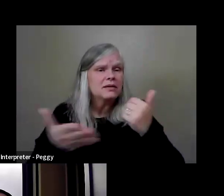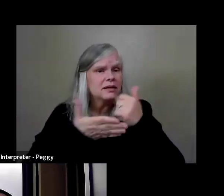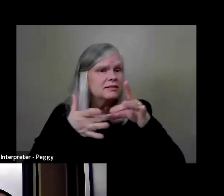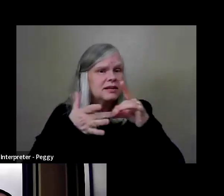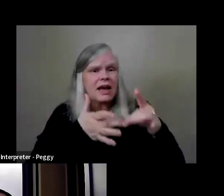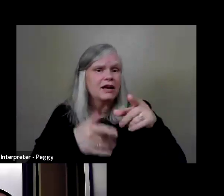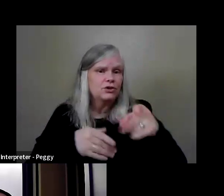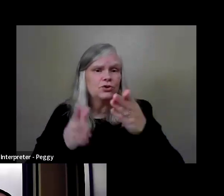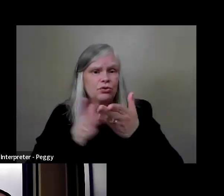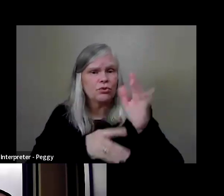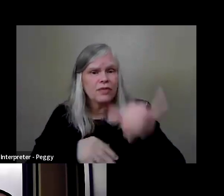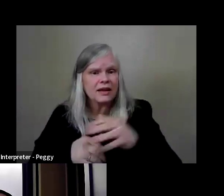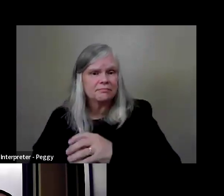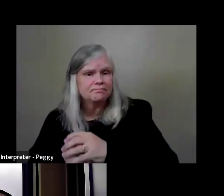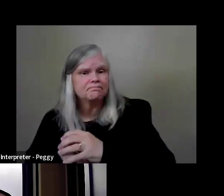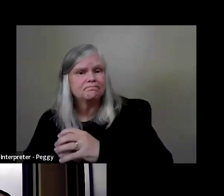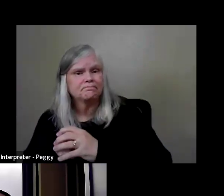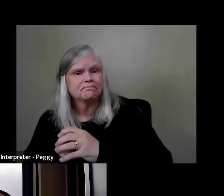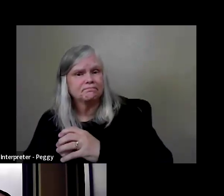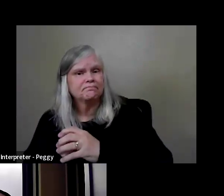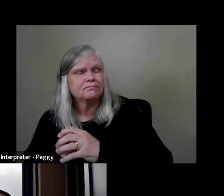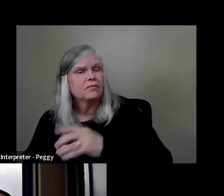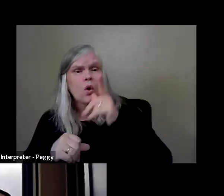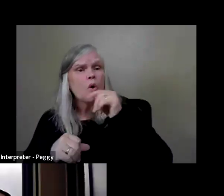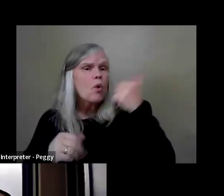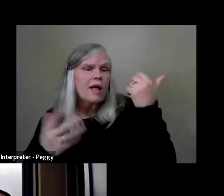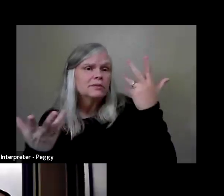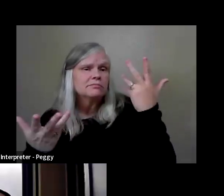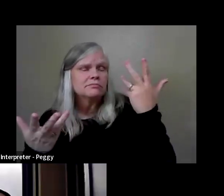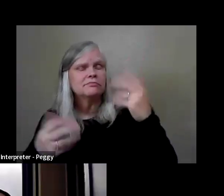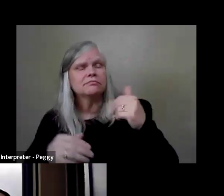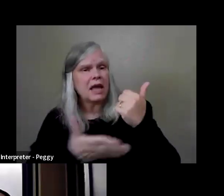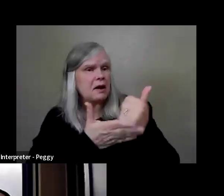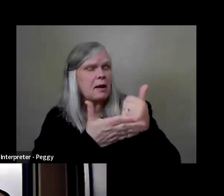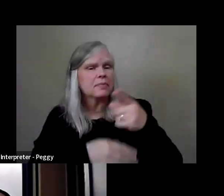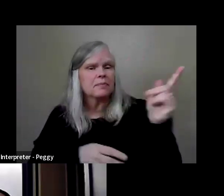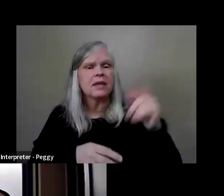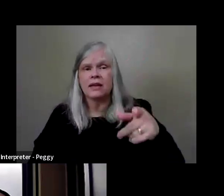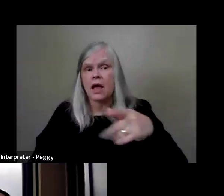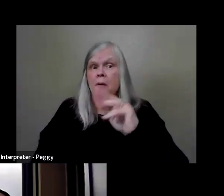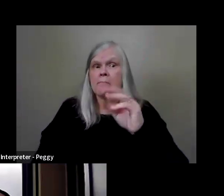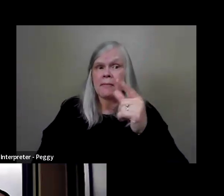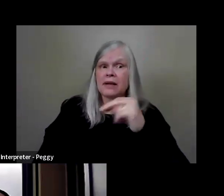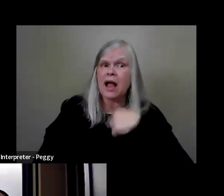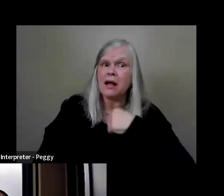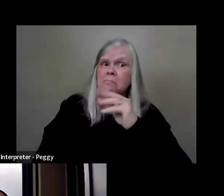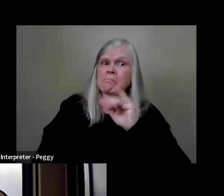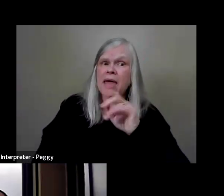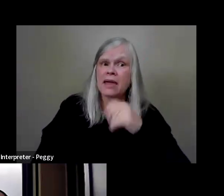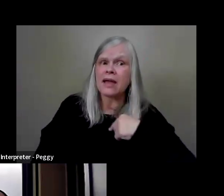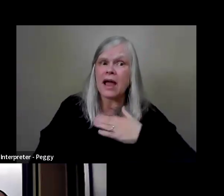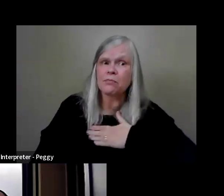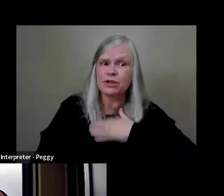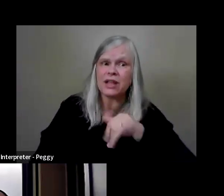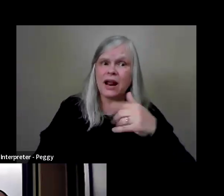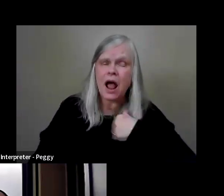through that at some point, or Okay. whomever is. That would be great, Mike. I would love help with that. So I appreciate that. And